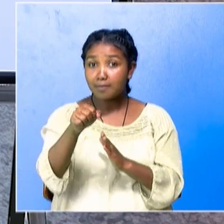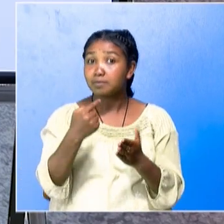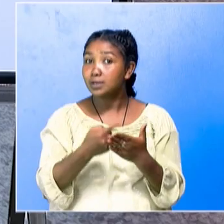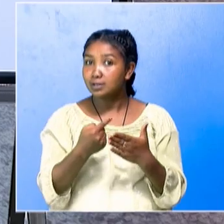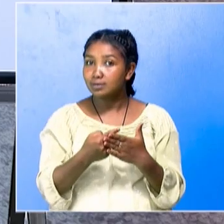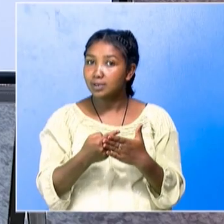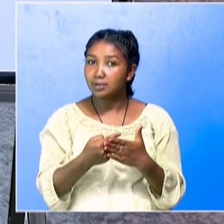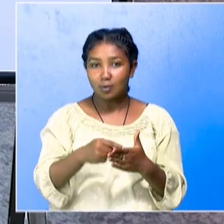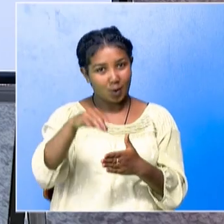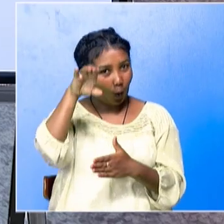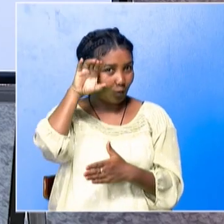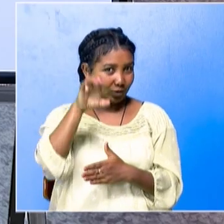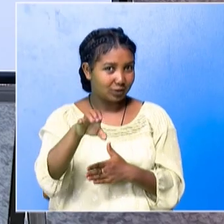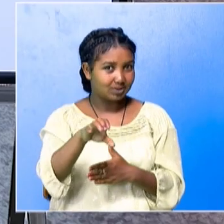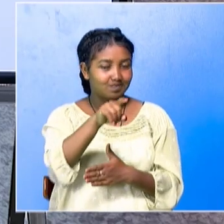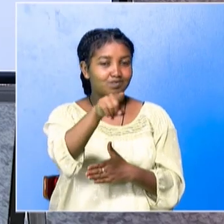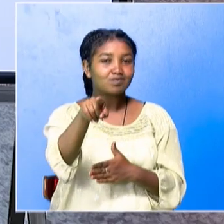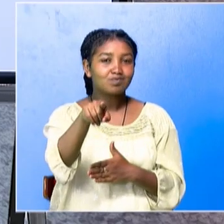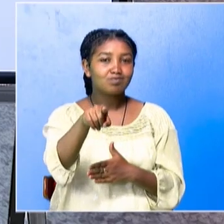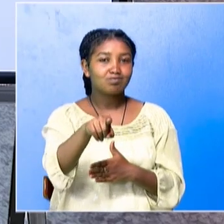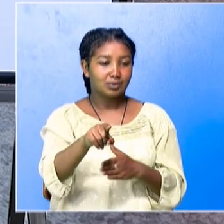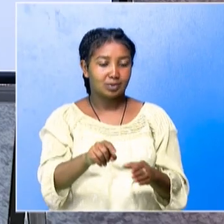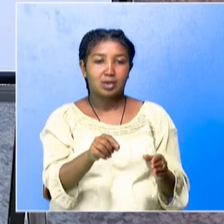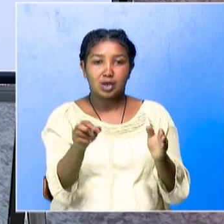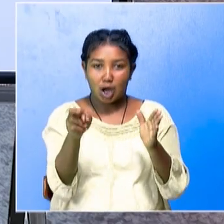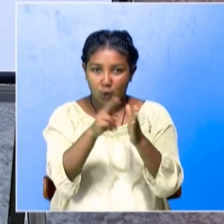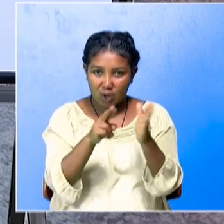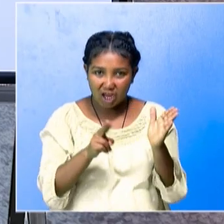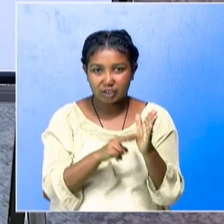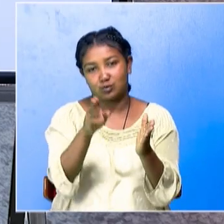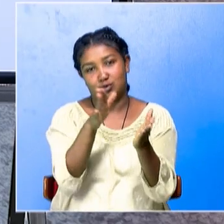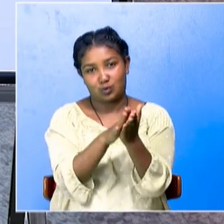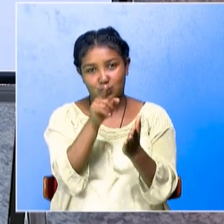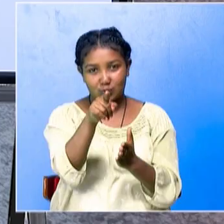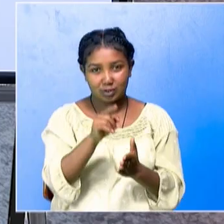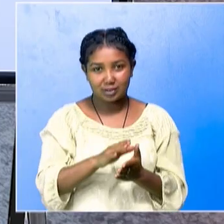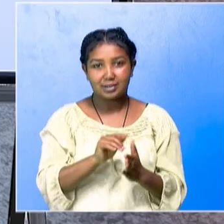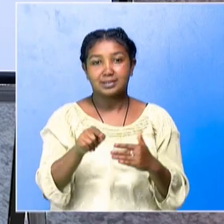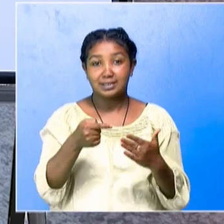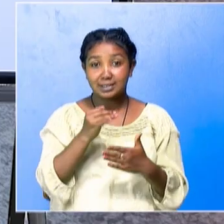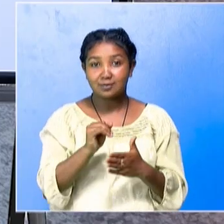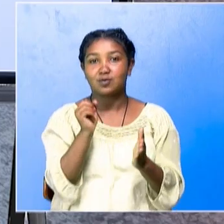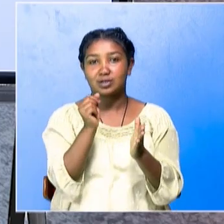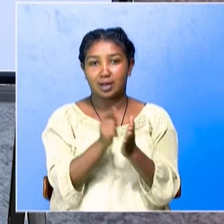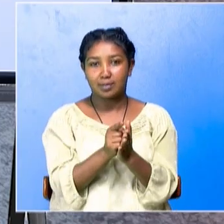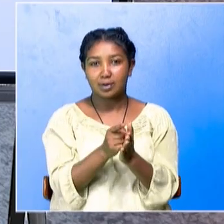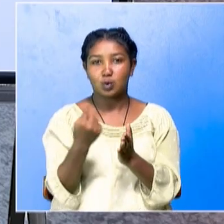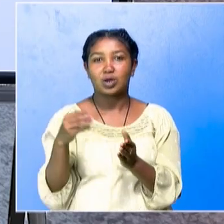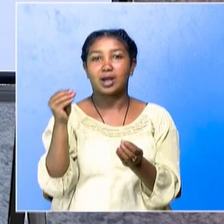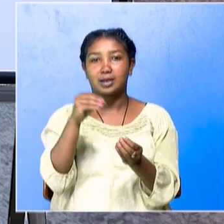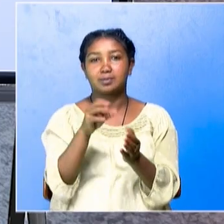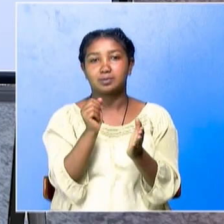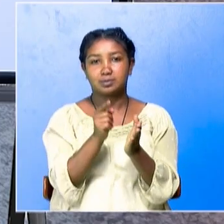also obligation. That's also regulation from your school. This is, for example, also we can add